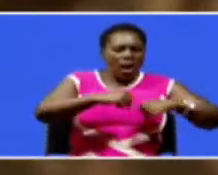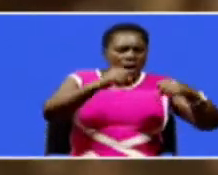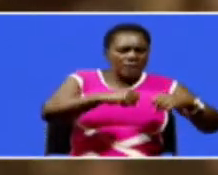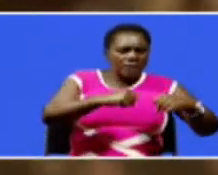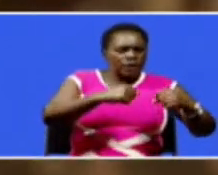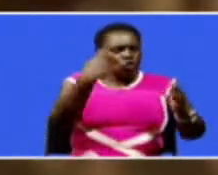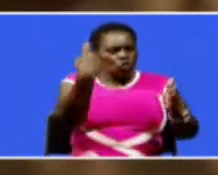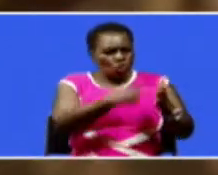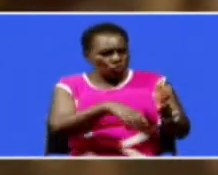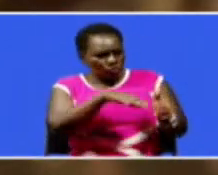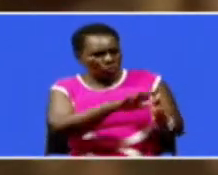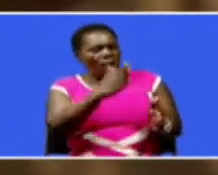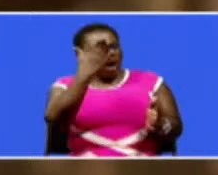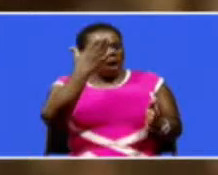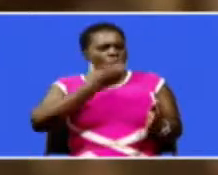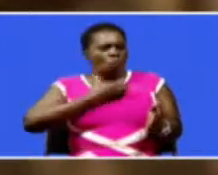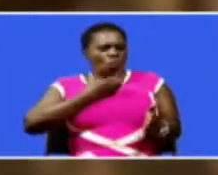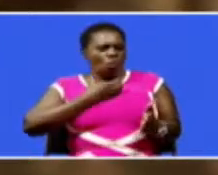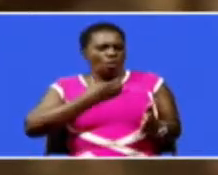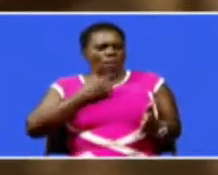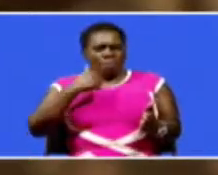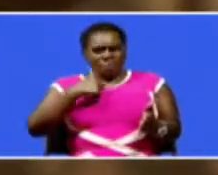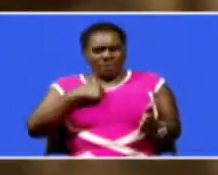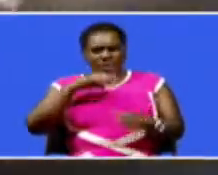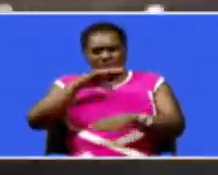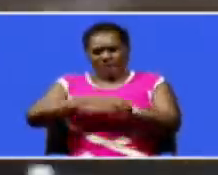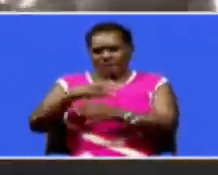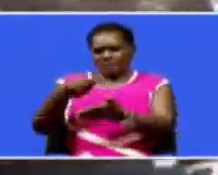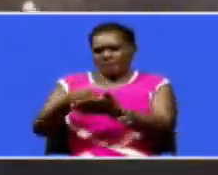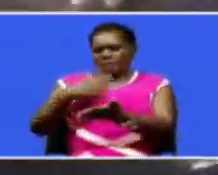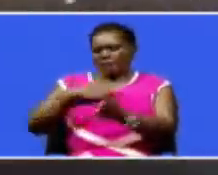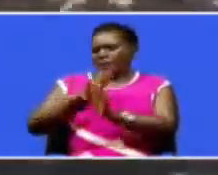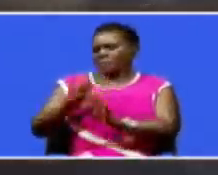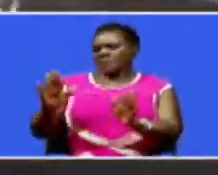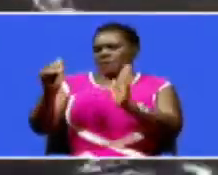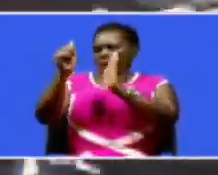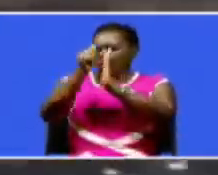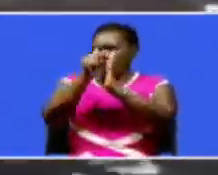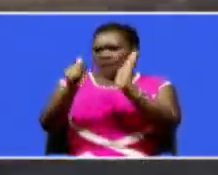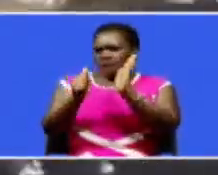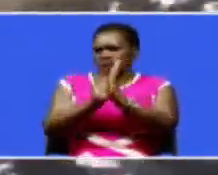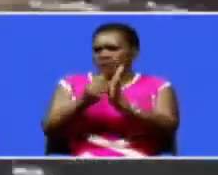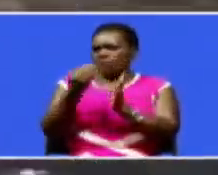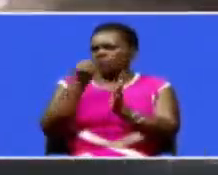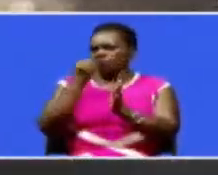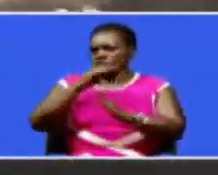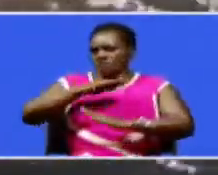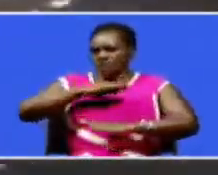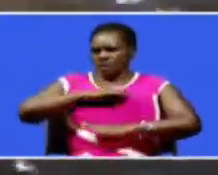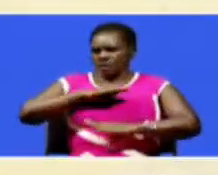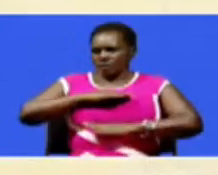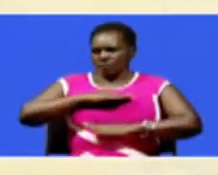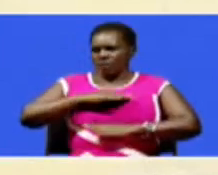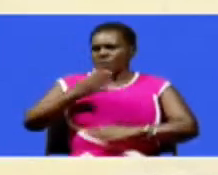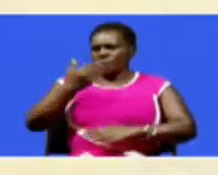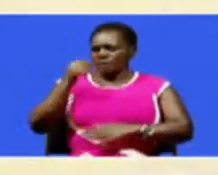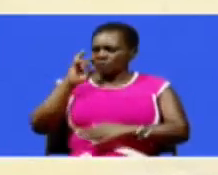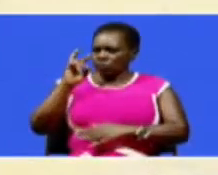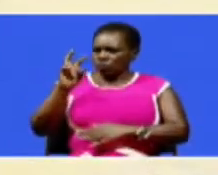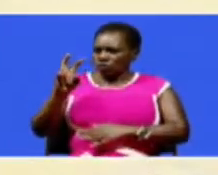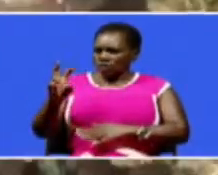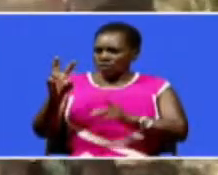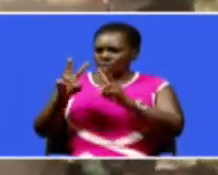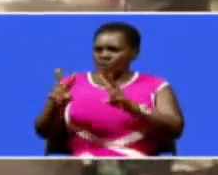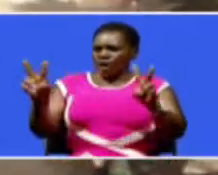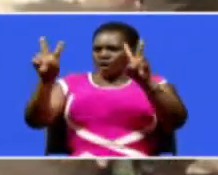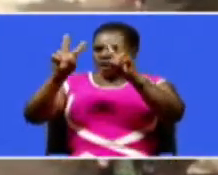market players is their, you know, at the end of the day, I should get my money. On the agenda of food security, there is need to see the whole